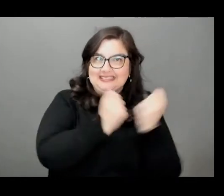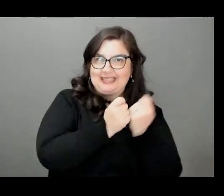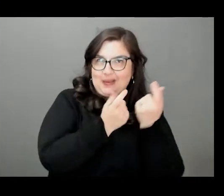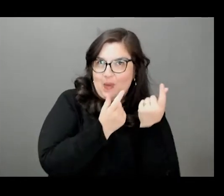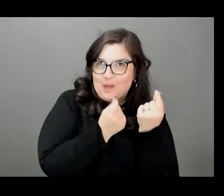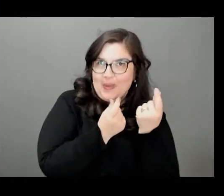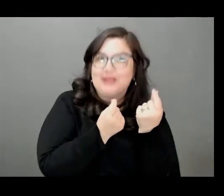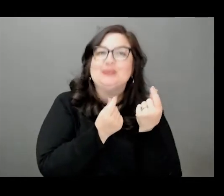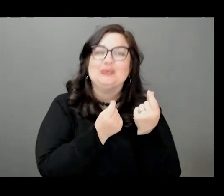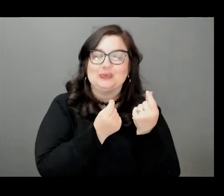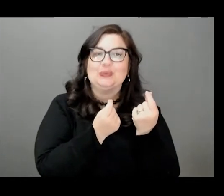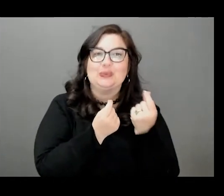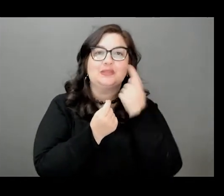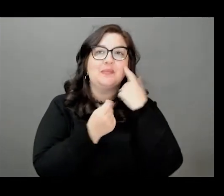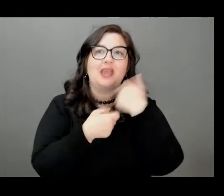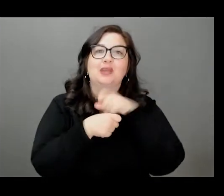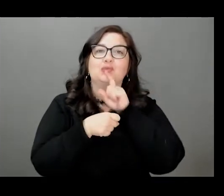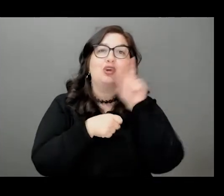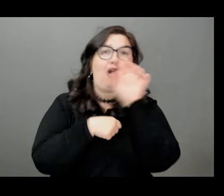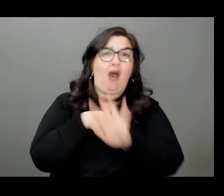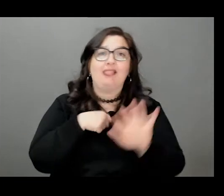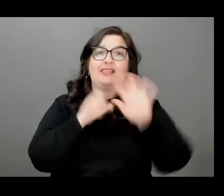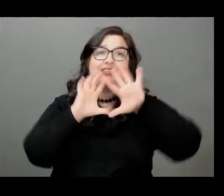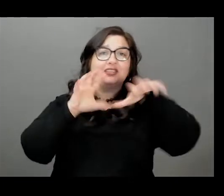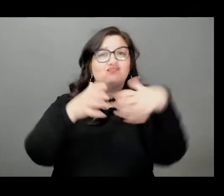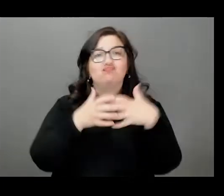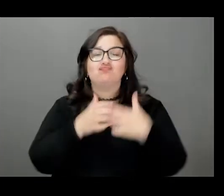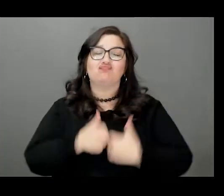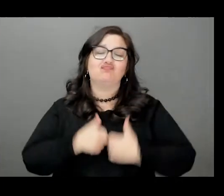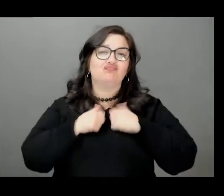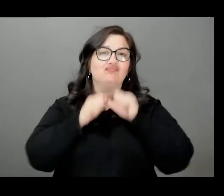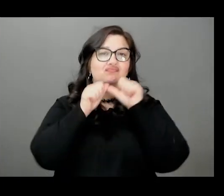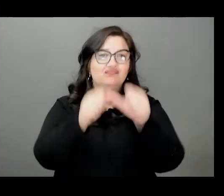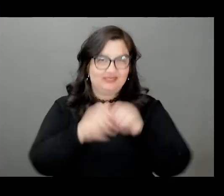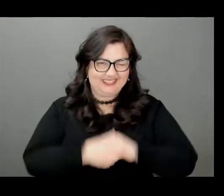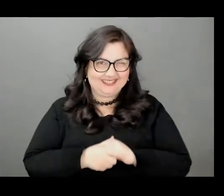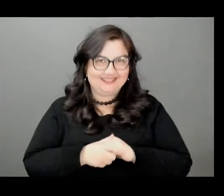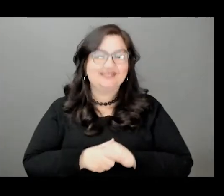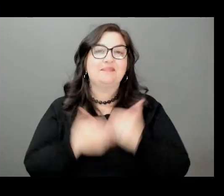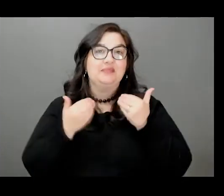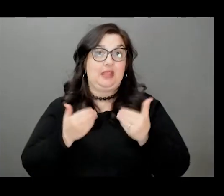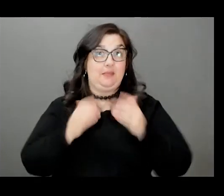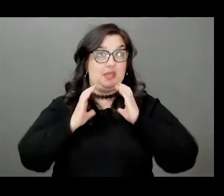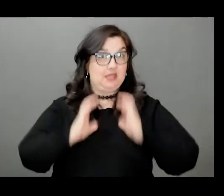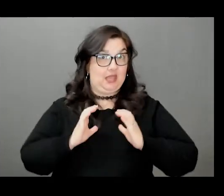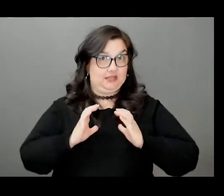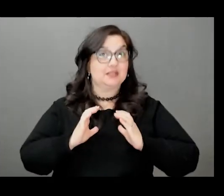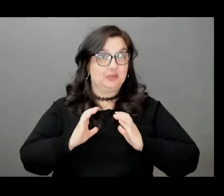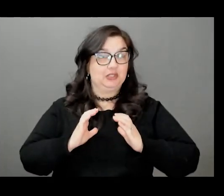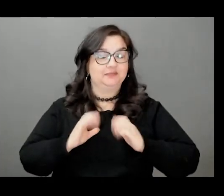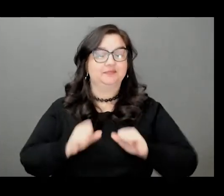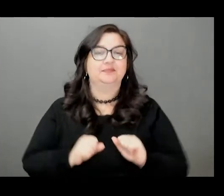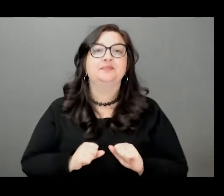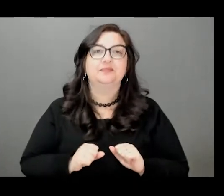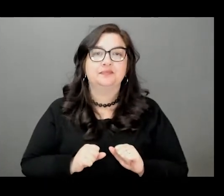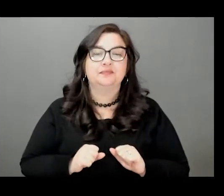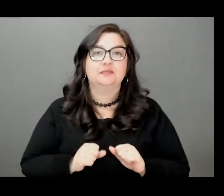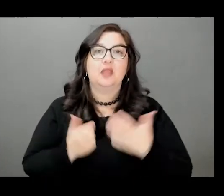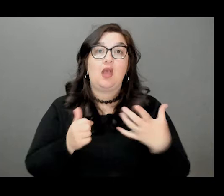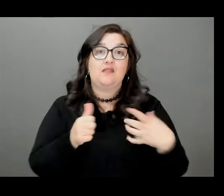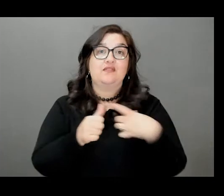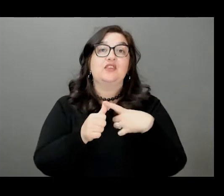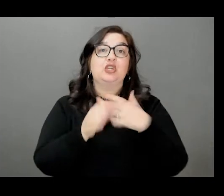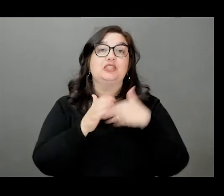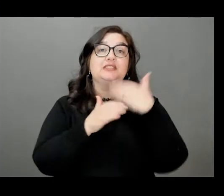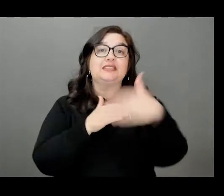the backend magic, which the Ground Truth Plus team do to make all this come to life. So I,